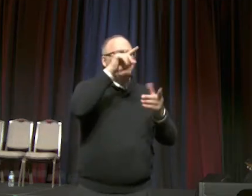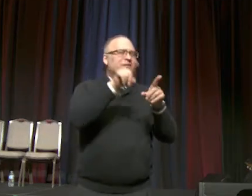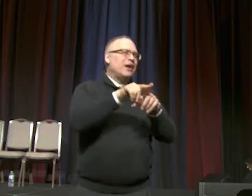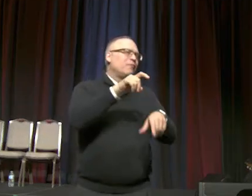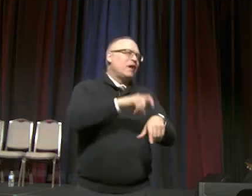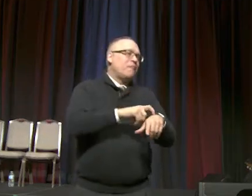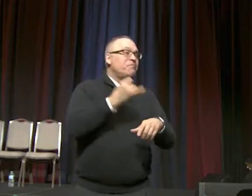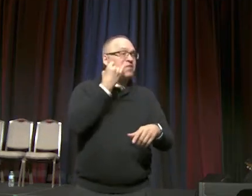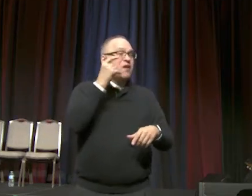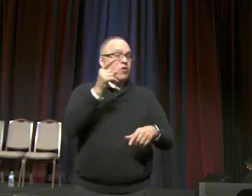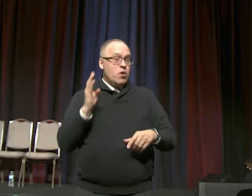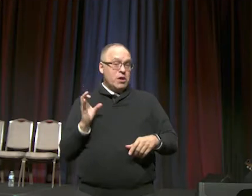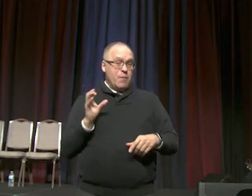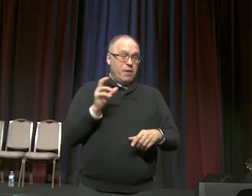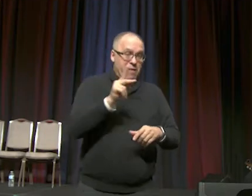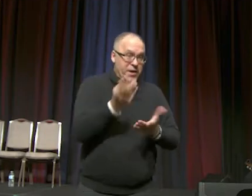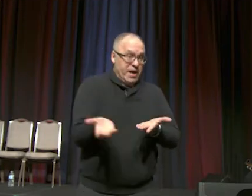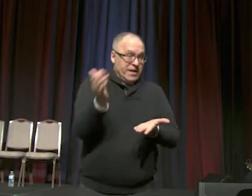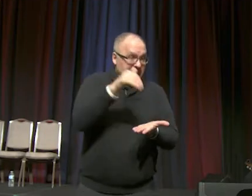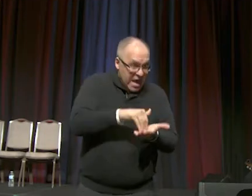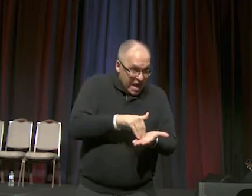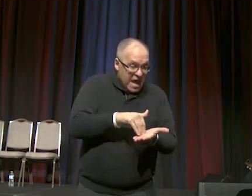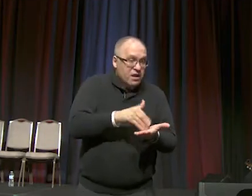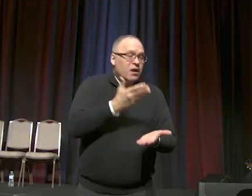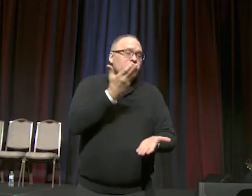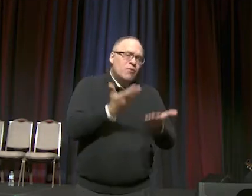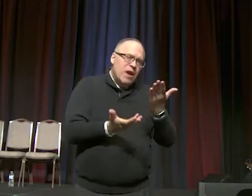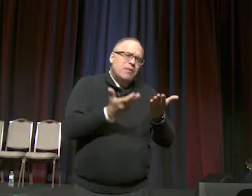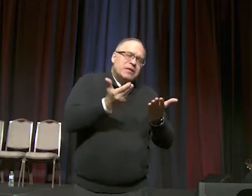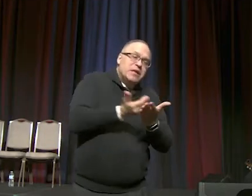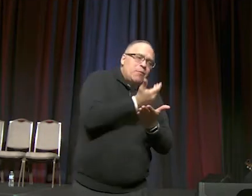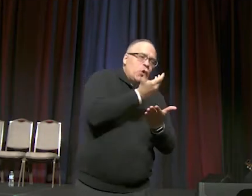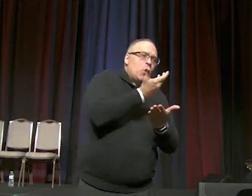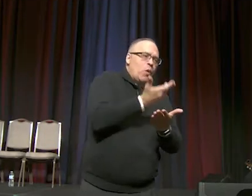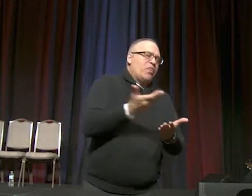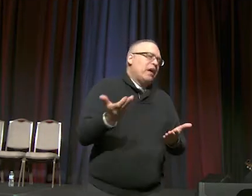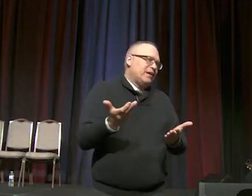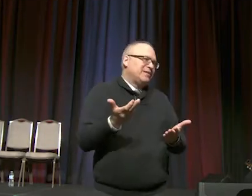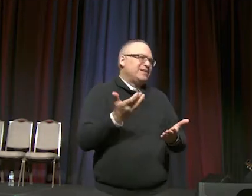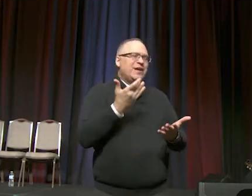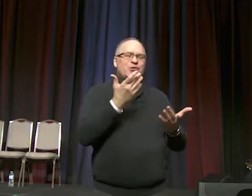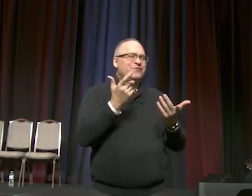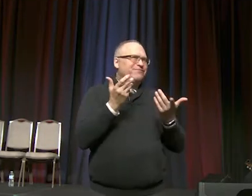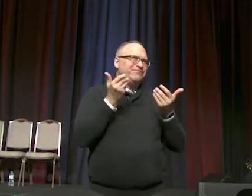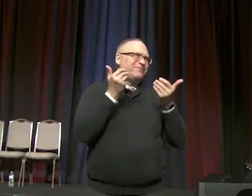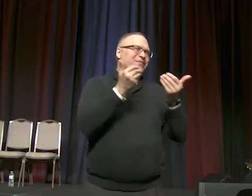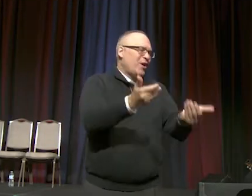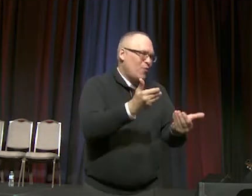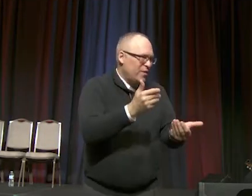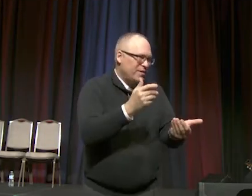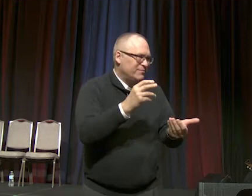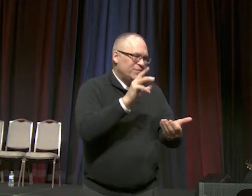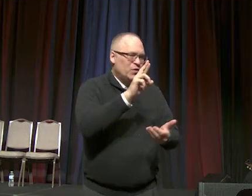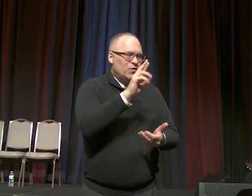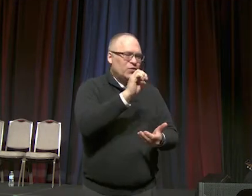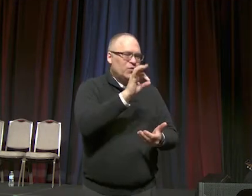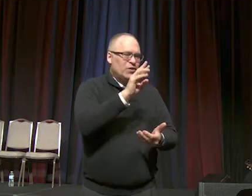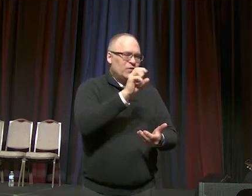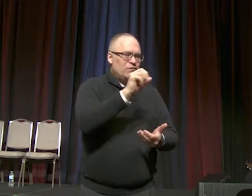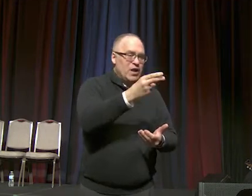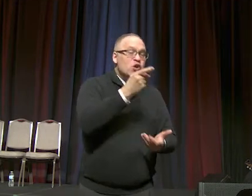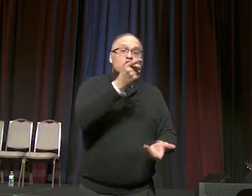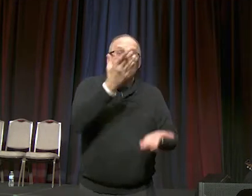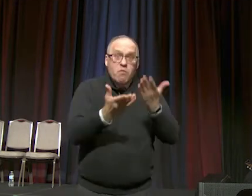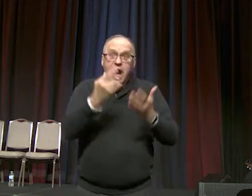you're returning, there will be enough new things that you might as well just learn it as if it were your first time around. You may think you know